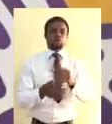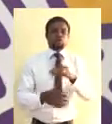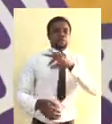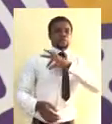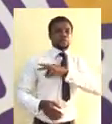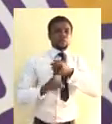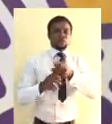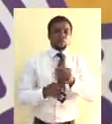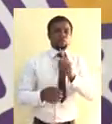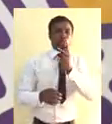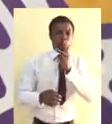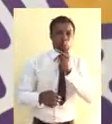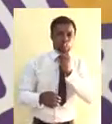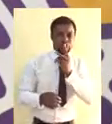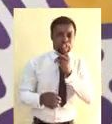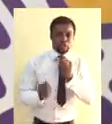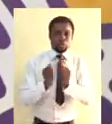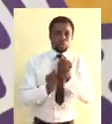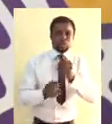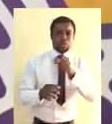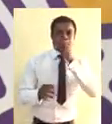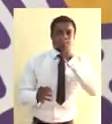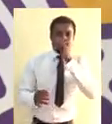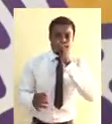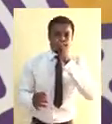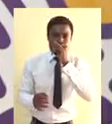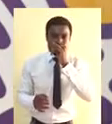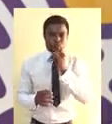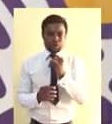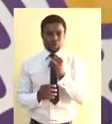water to rush out of the straw when you use a balloon?